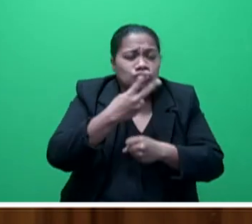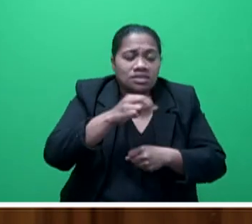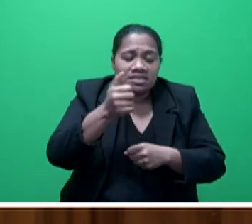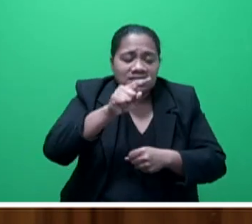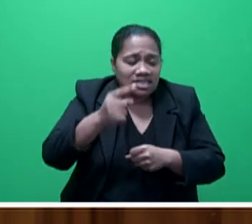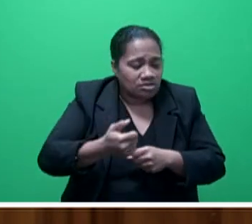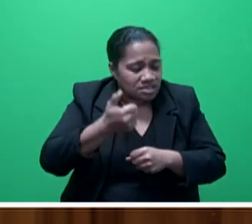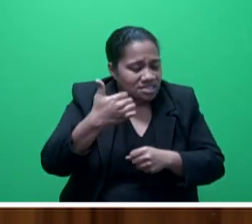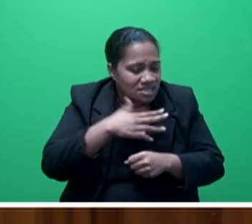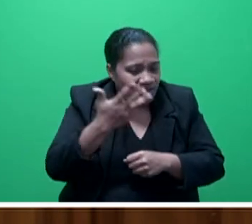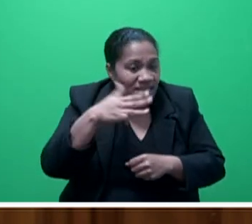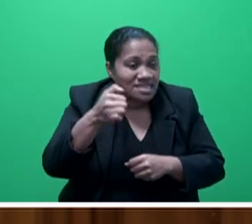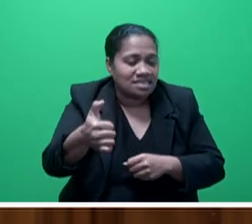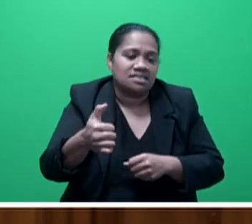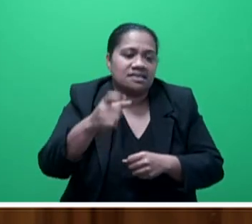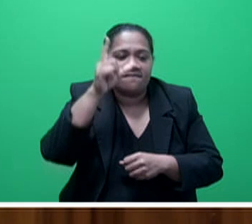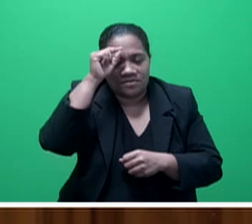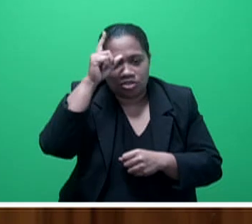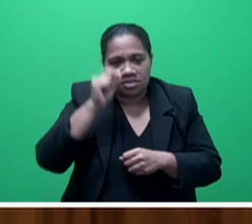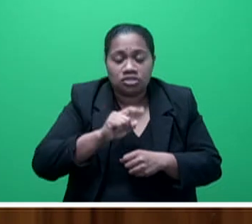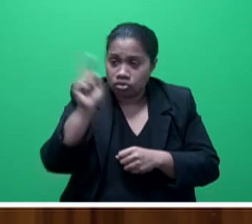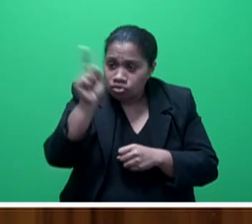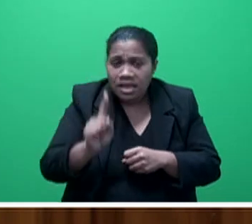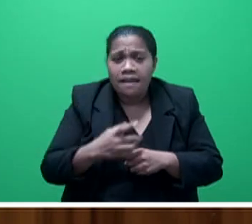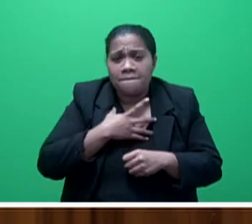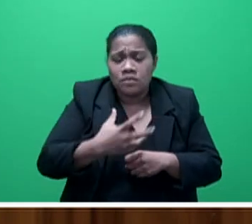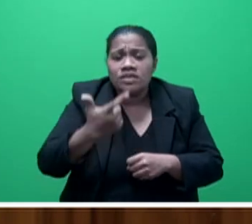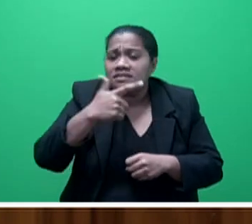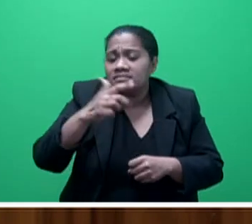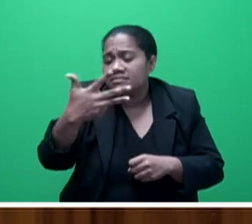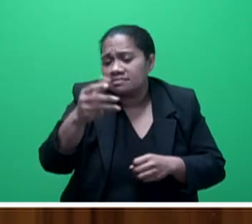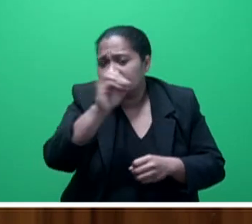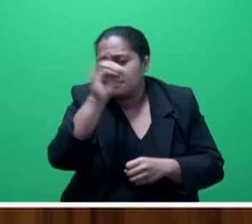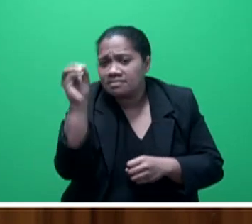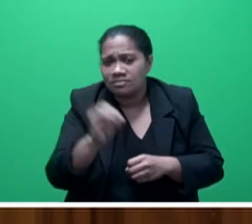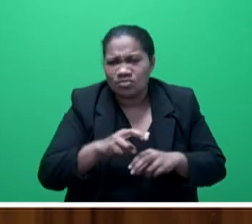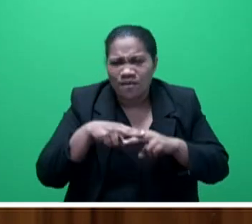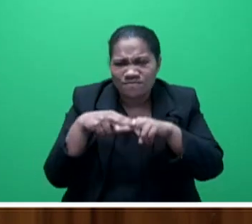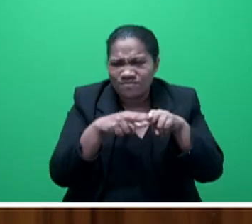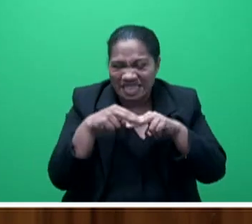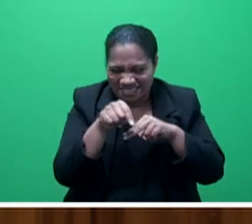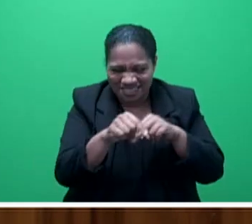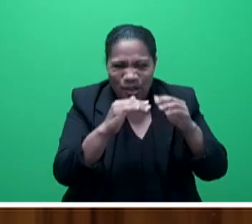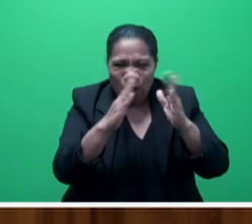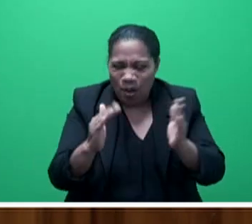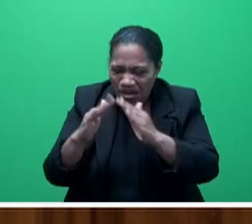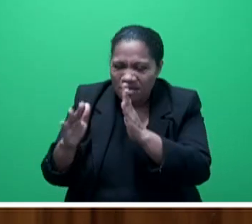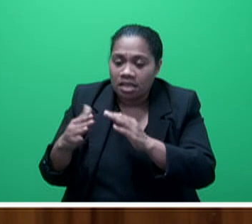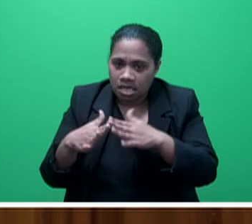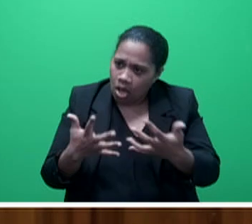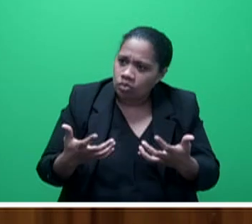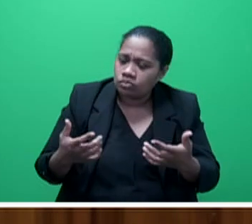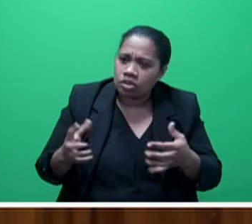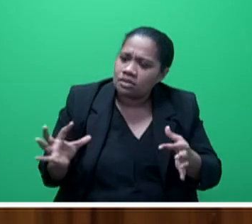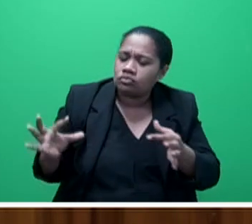26,696 ordinary Fijians. To date, more than 79% of Fiji's households are now connected to the grid. $1.4 million